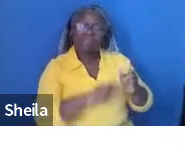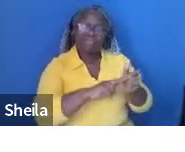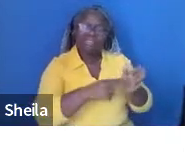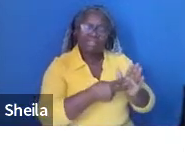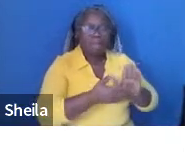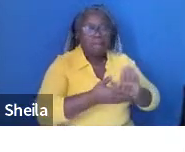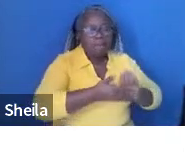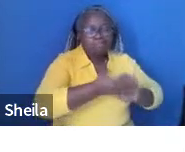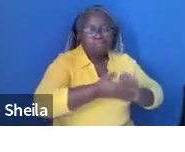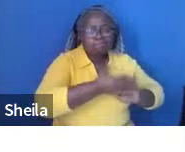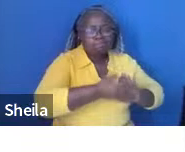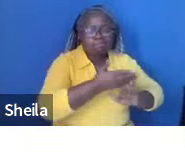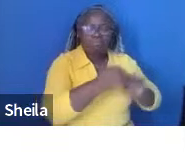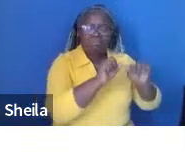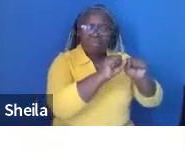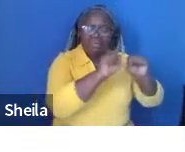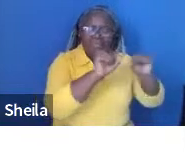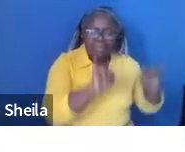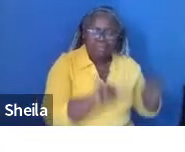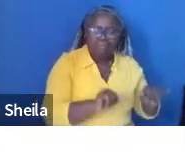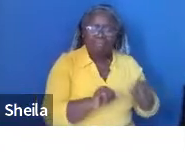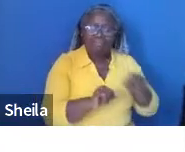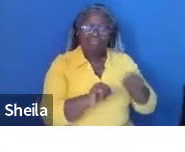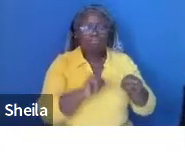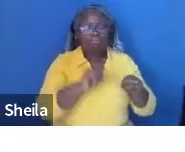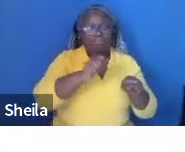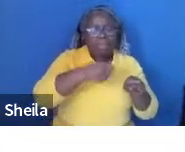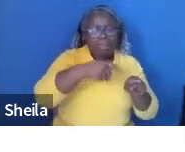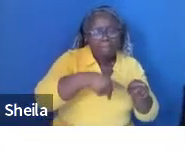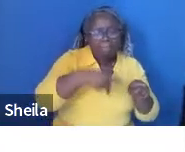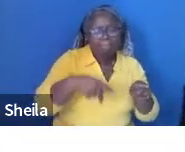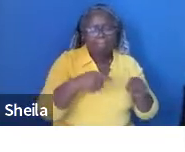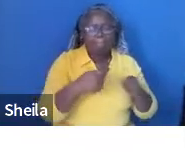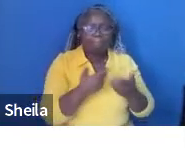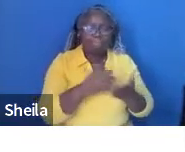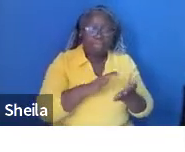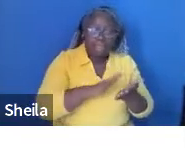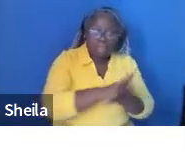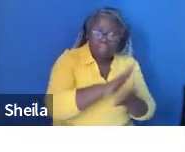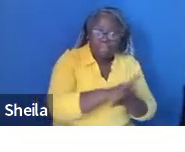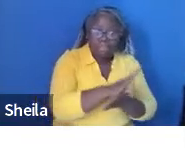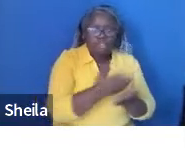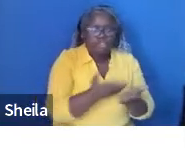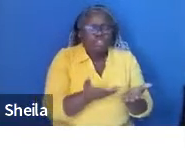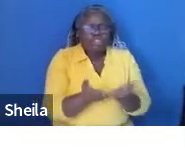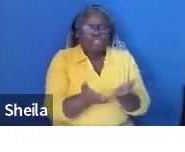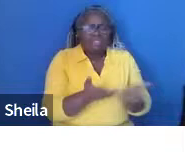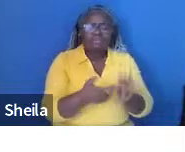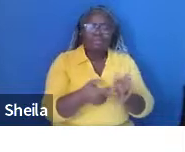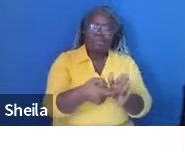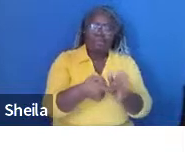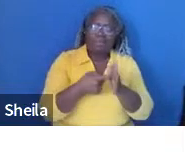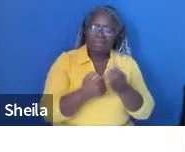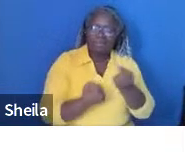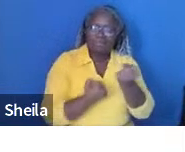require support for users of assistive technologies and communication access. Next